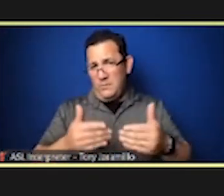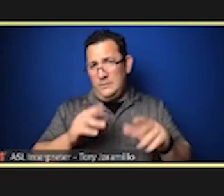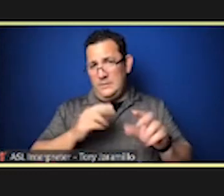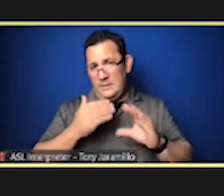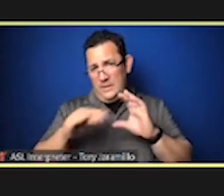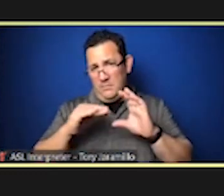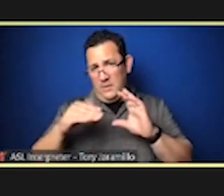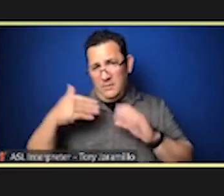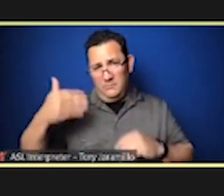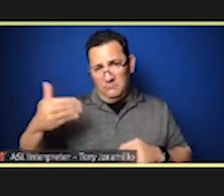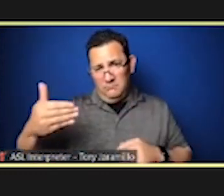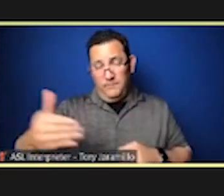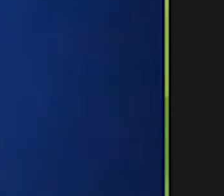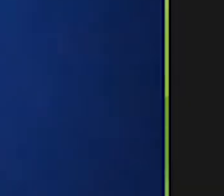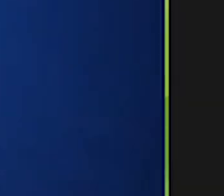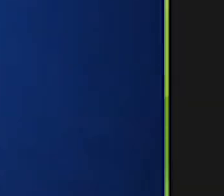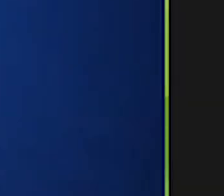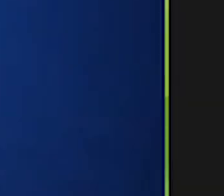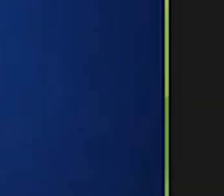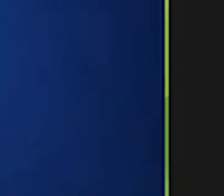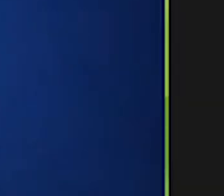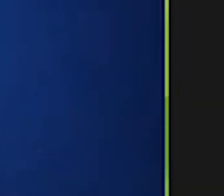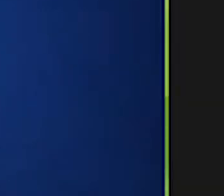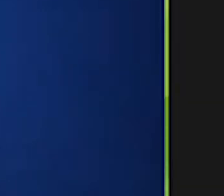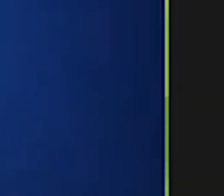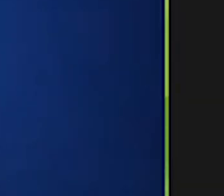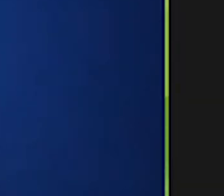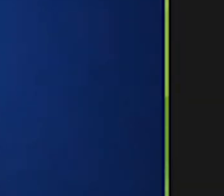This concludes my brief overview of the student experience.